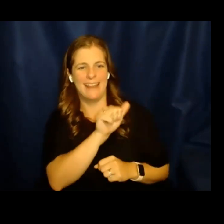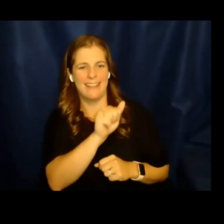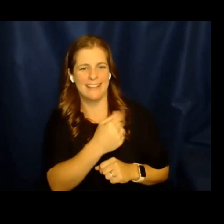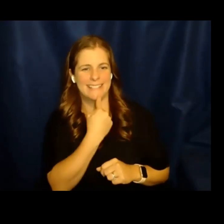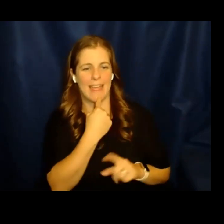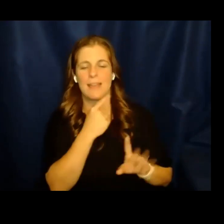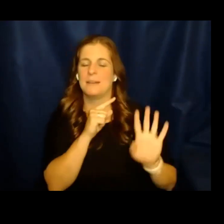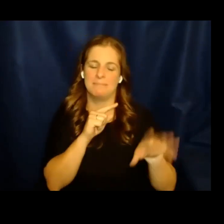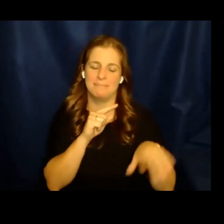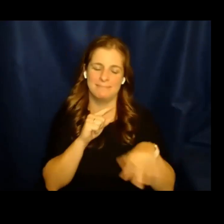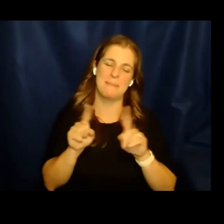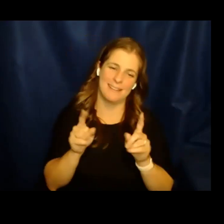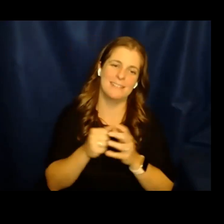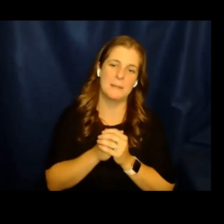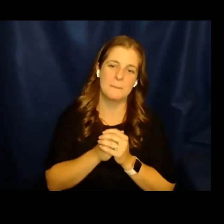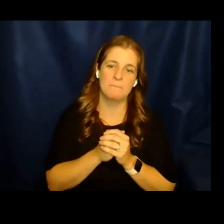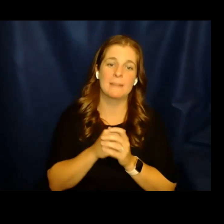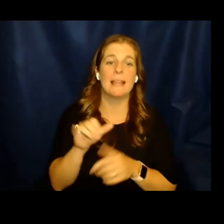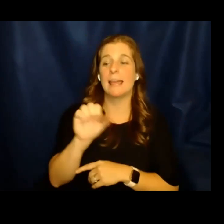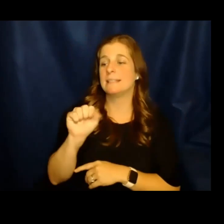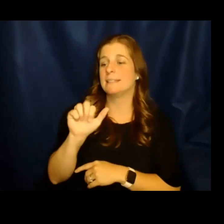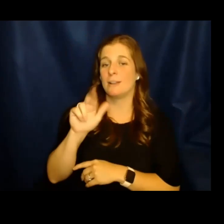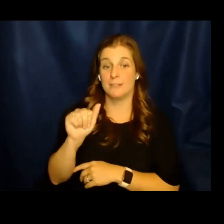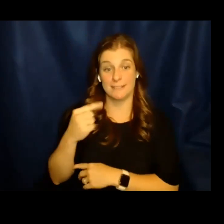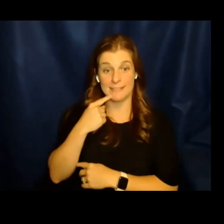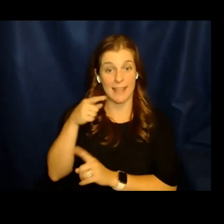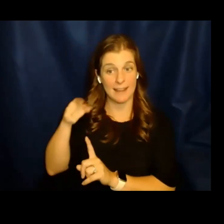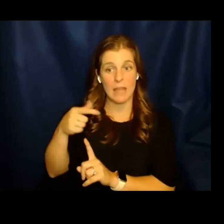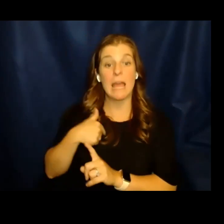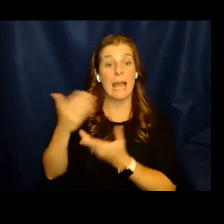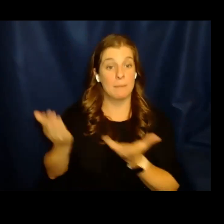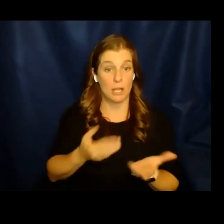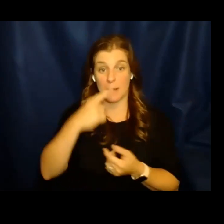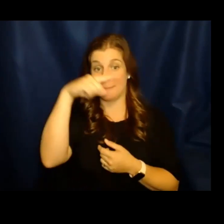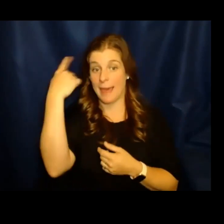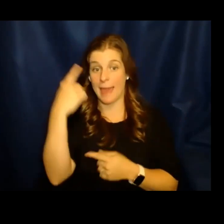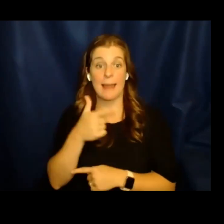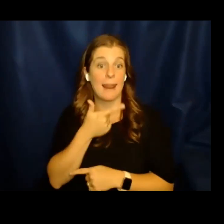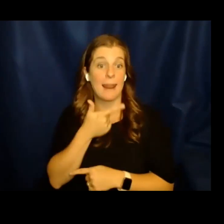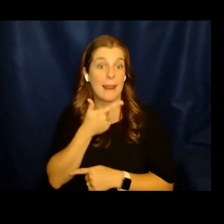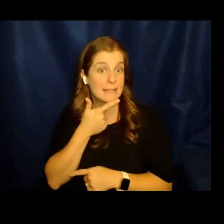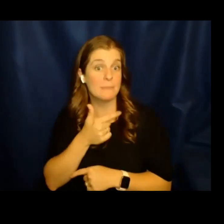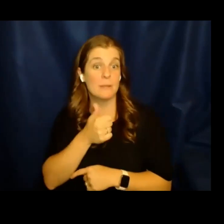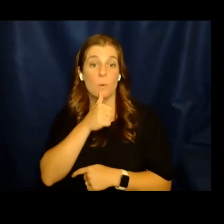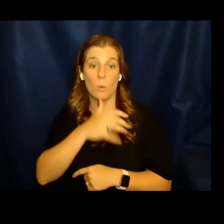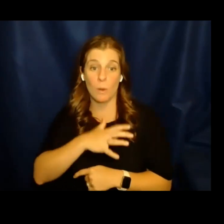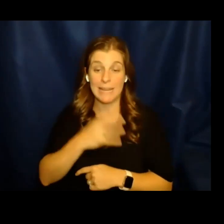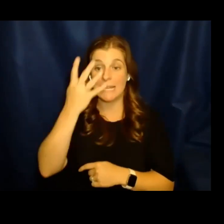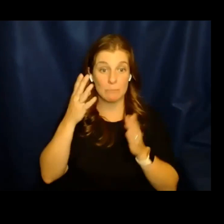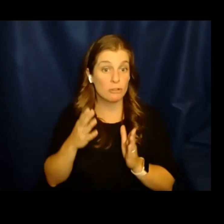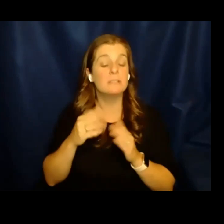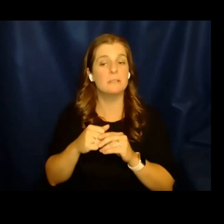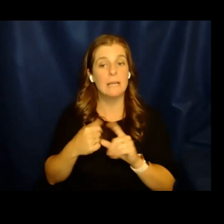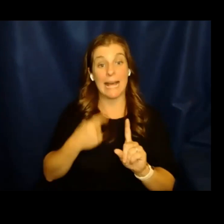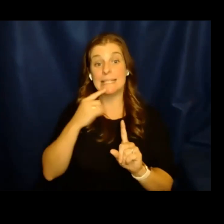I, as Sandra said, come to you as a Black lesbian woman, immigrant, and I say those